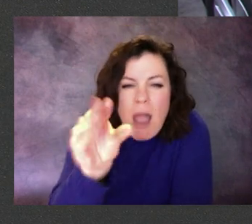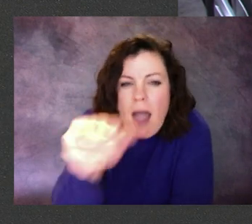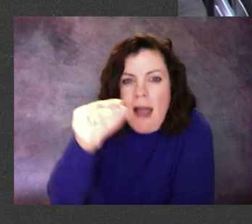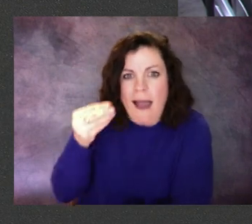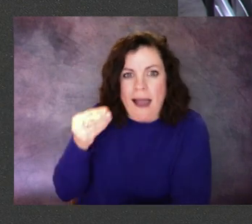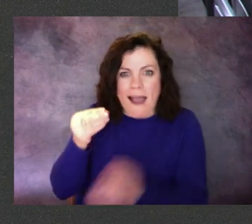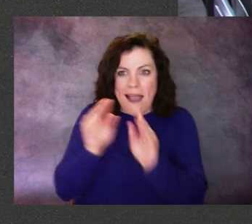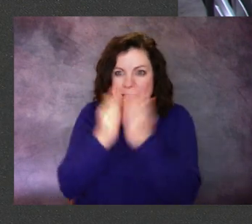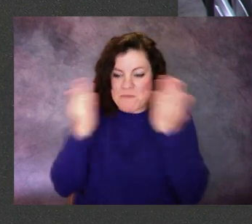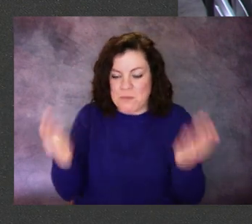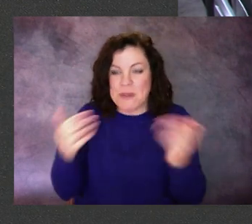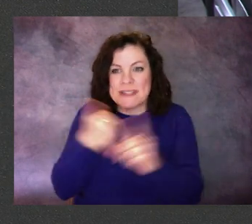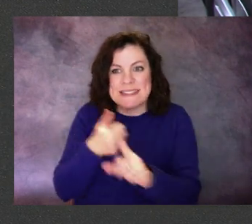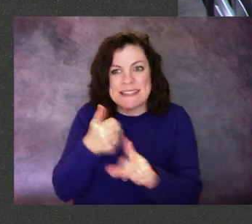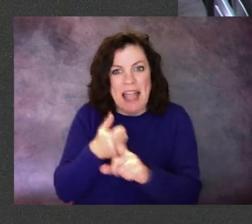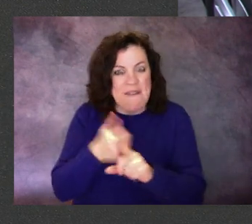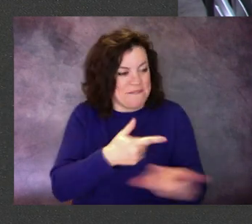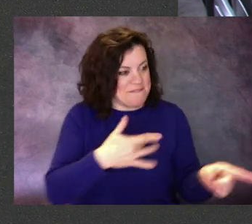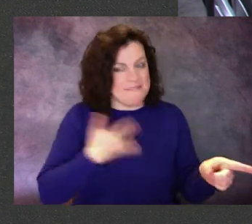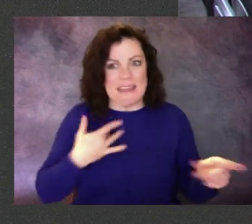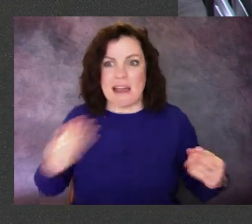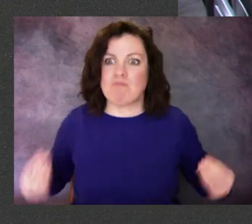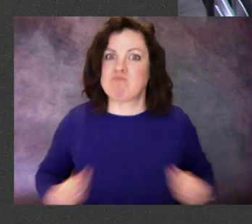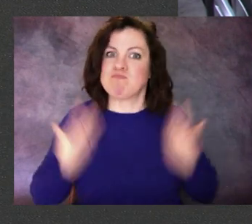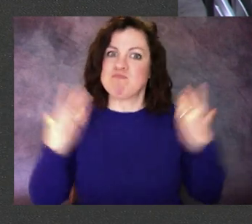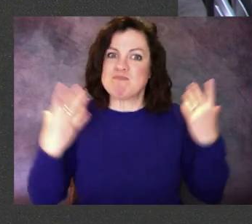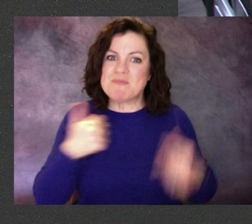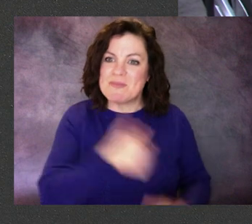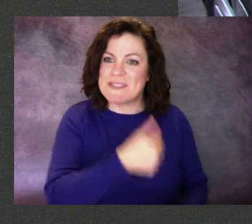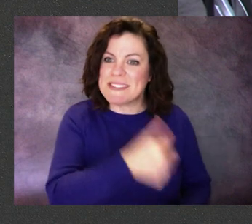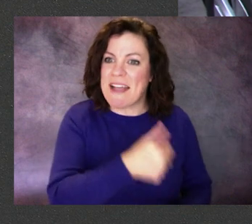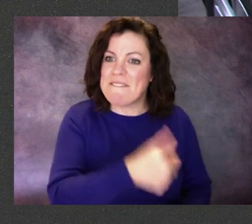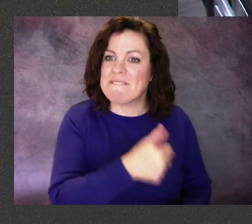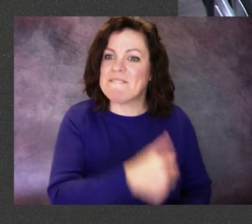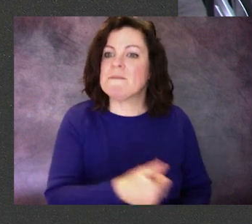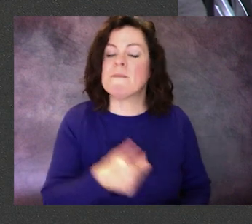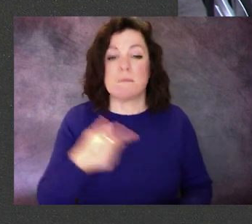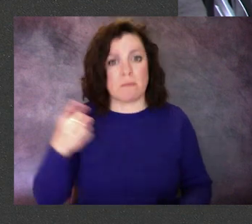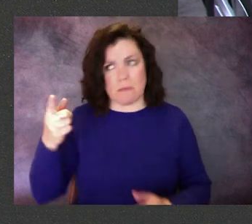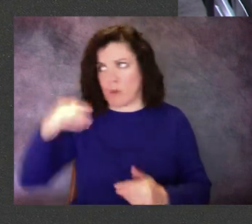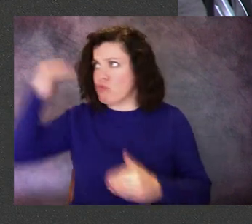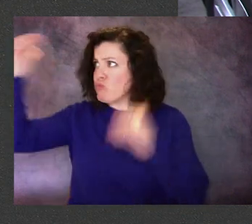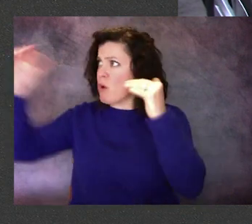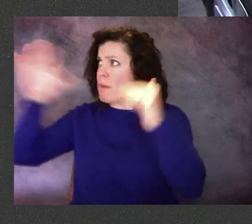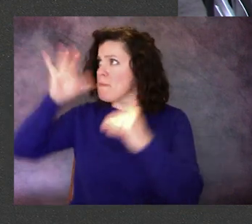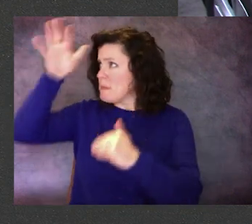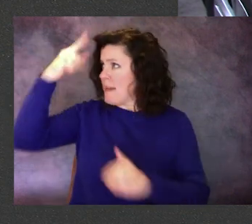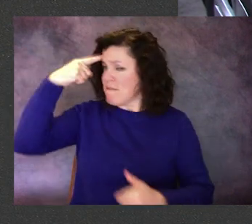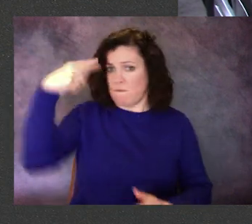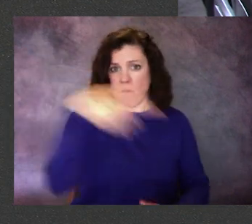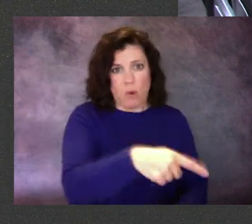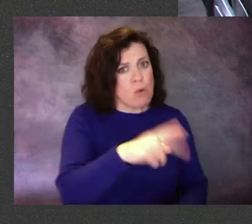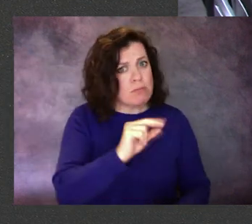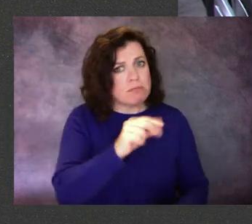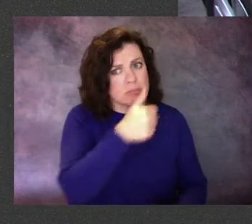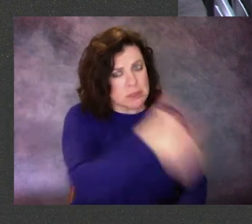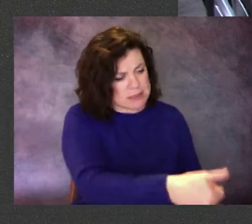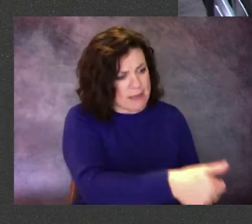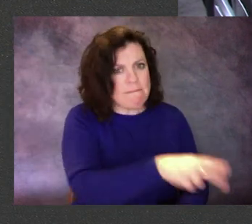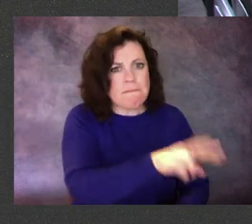own decisions. Finally making decisions that not a grown-up made for you, but that you made for yourself. It